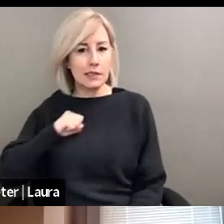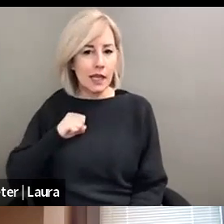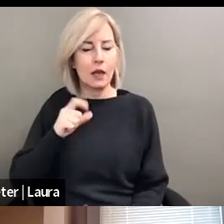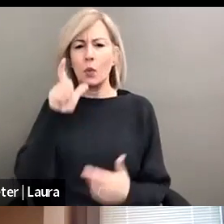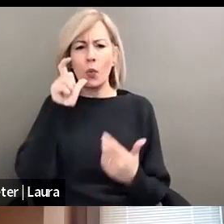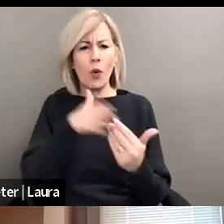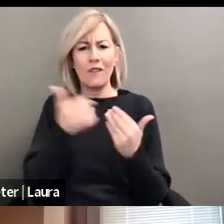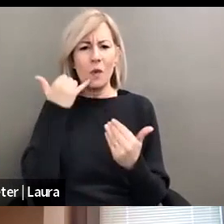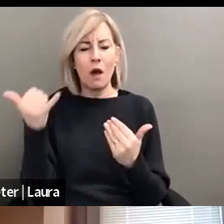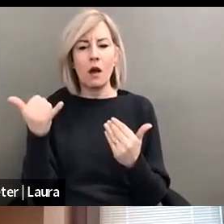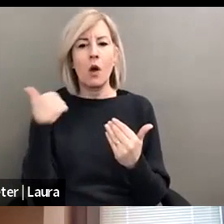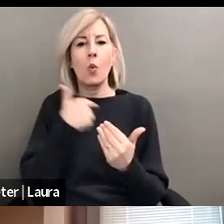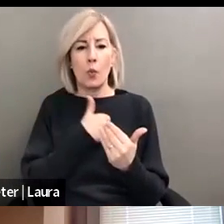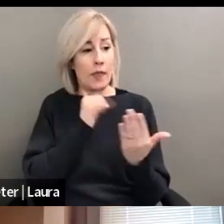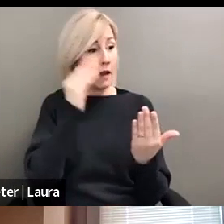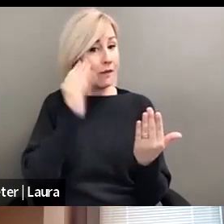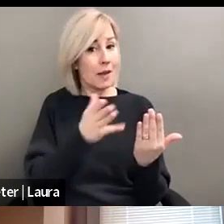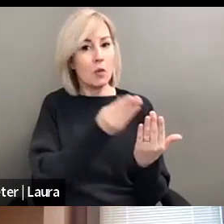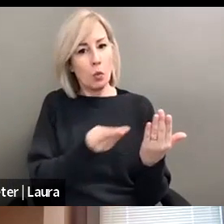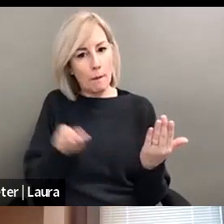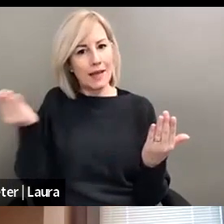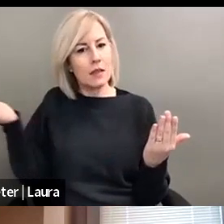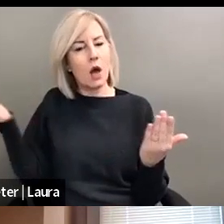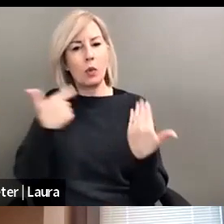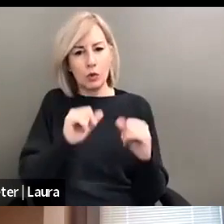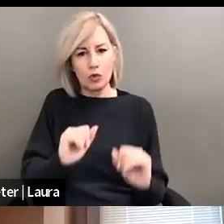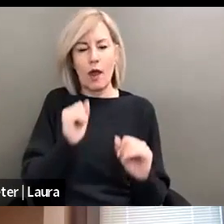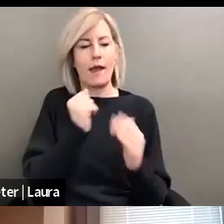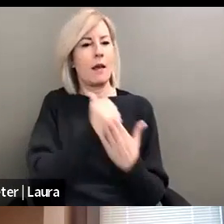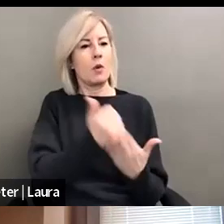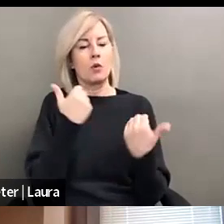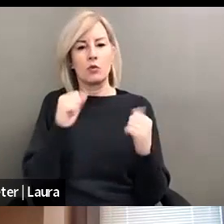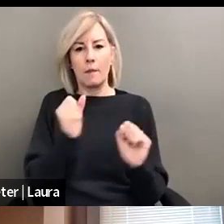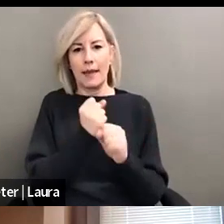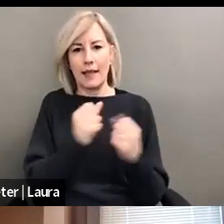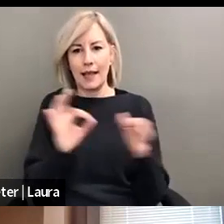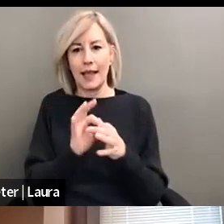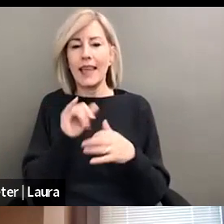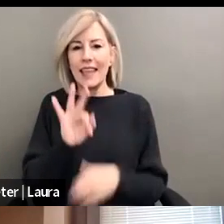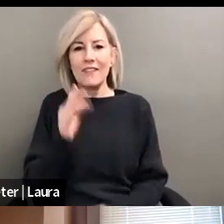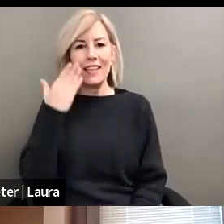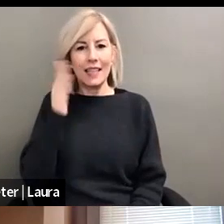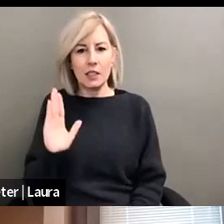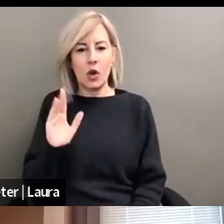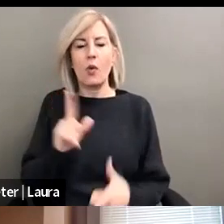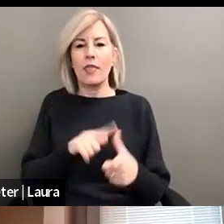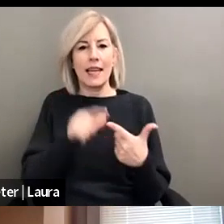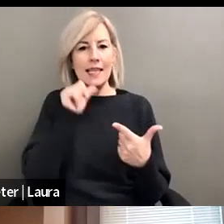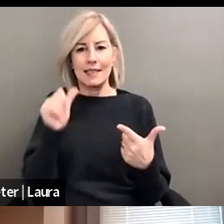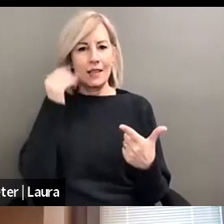call, we will pass that along. We will try and help. We'll make that connection, as we said. But if he doesn't know, then he doesn't know. So